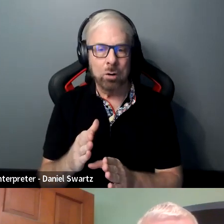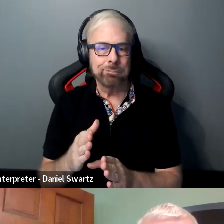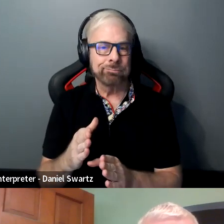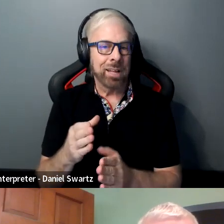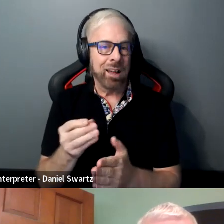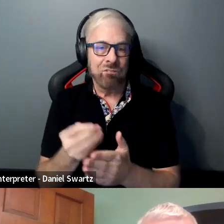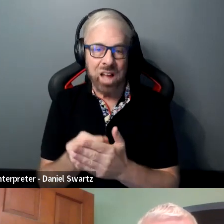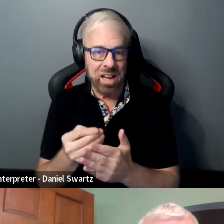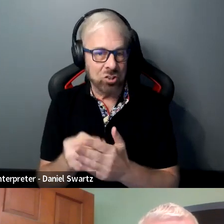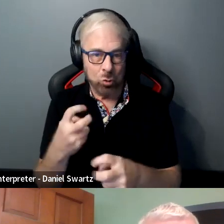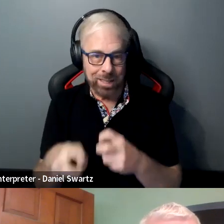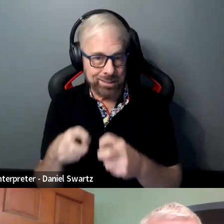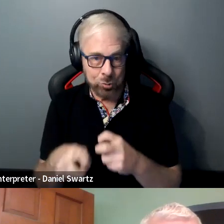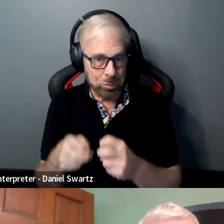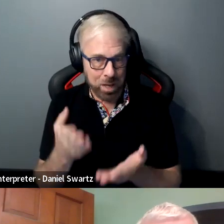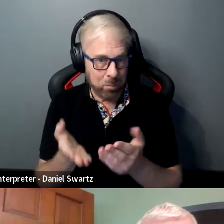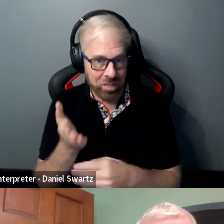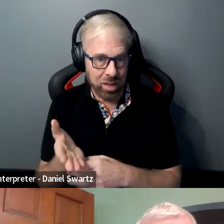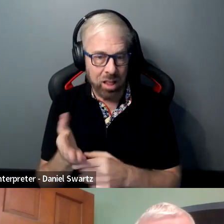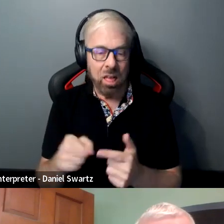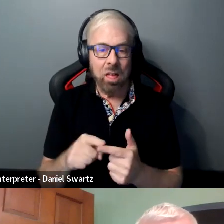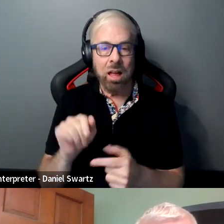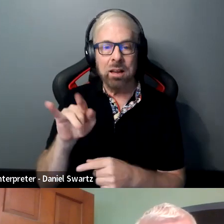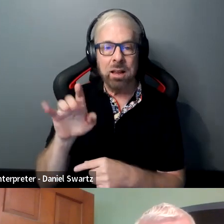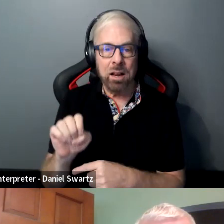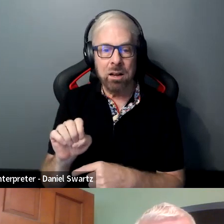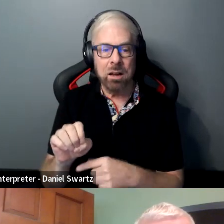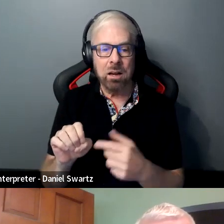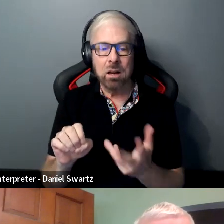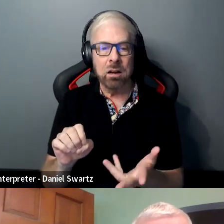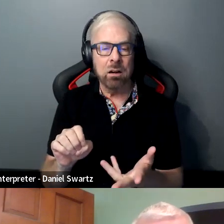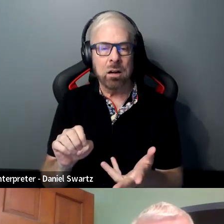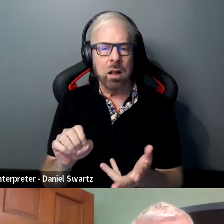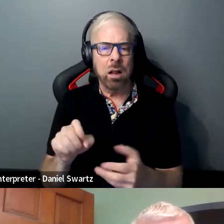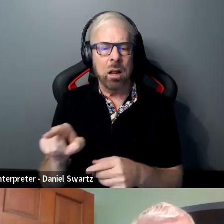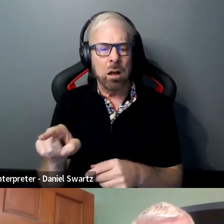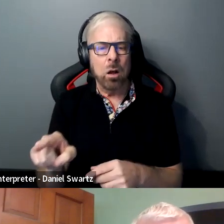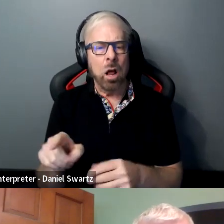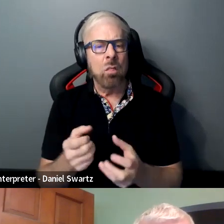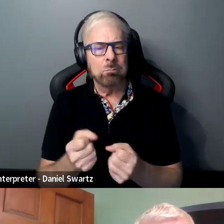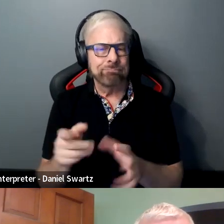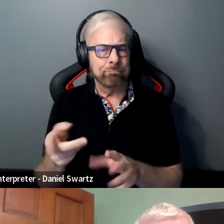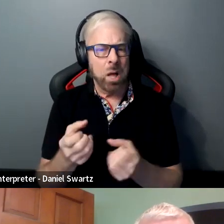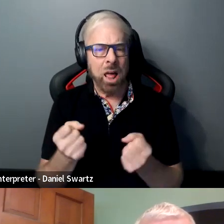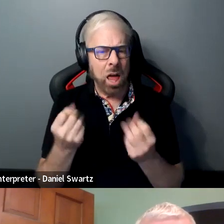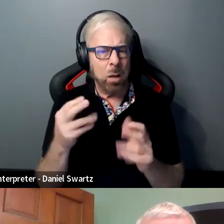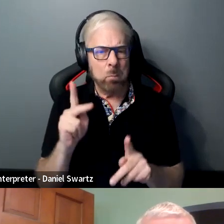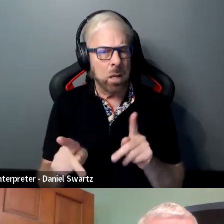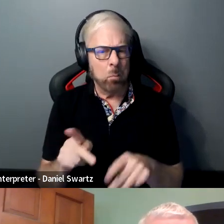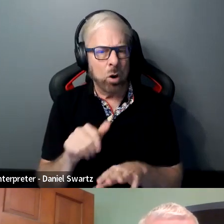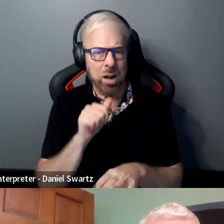are there. And Kyle has an able account. A lot of you are familiar with that, but there's a lot of folks that aren't, and